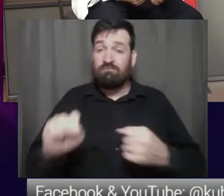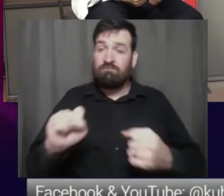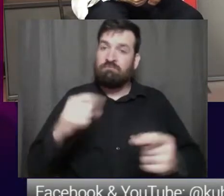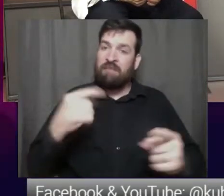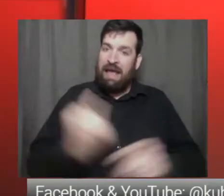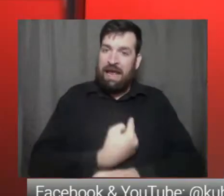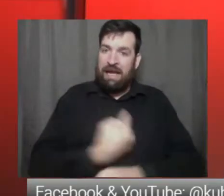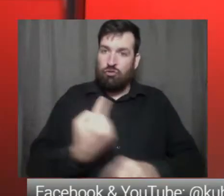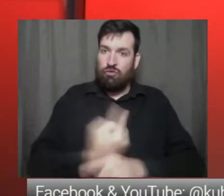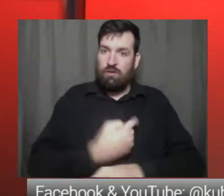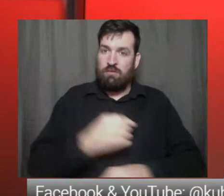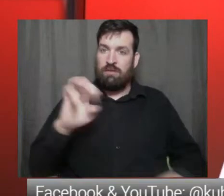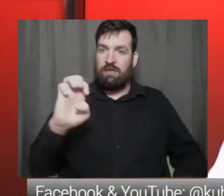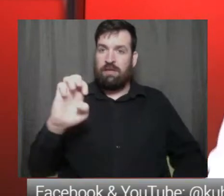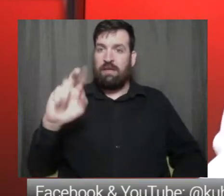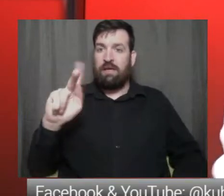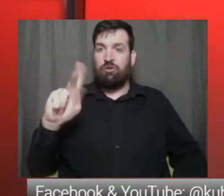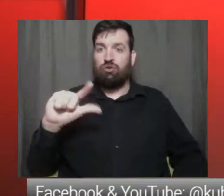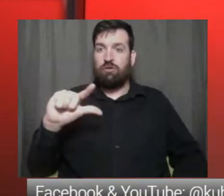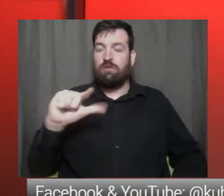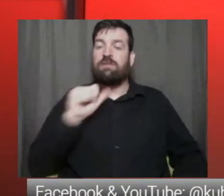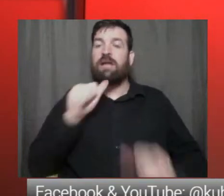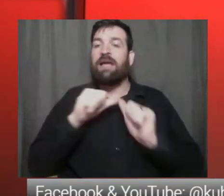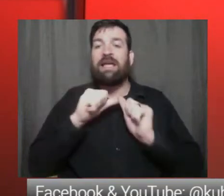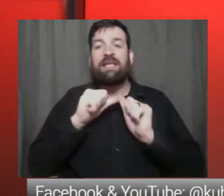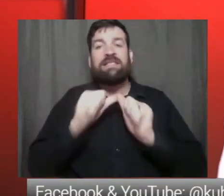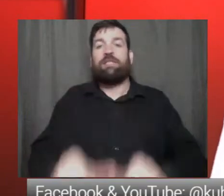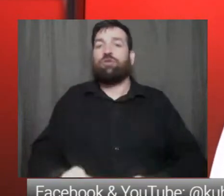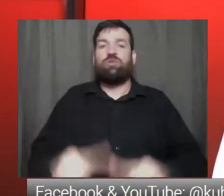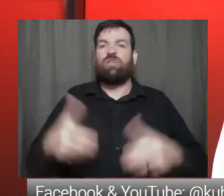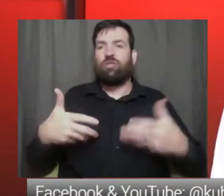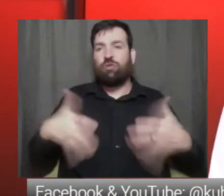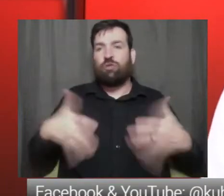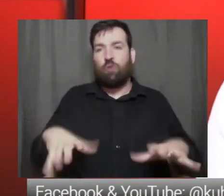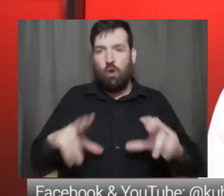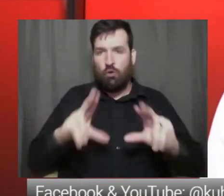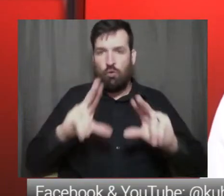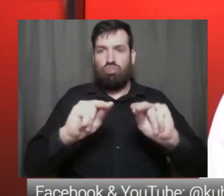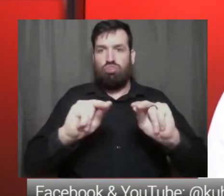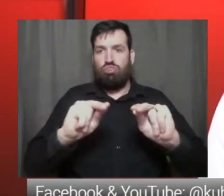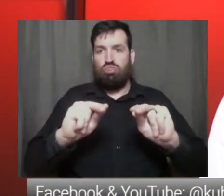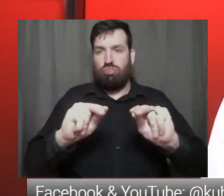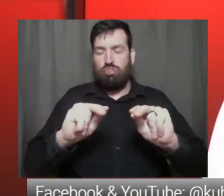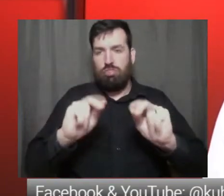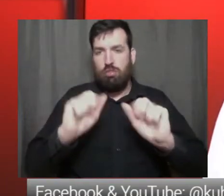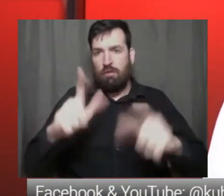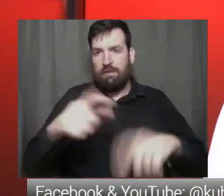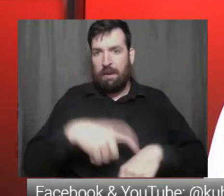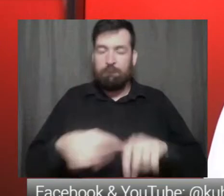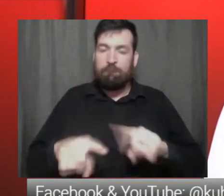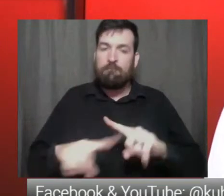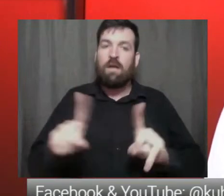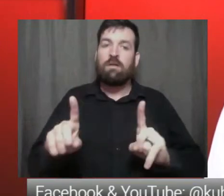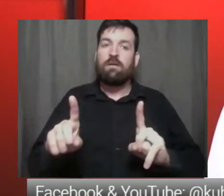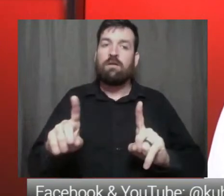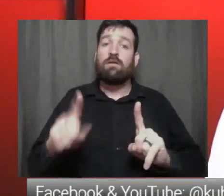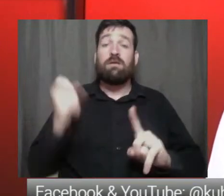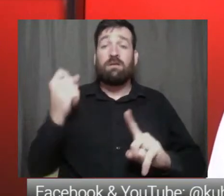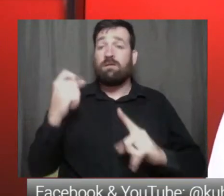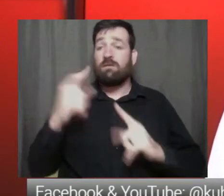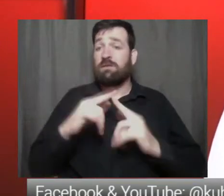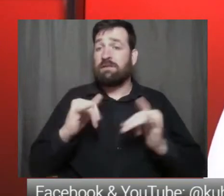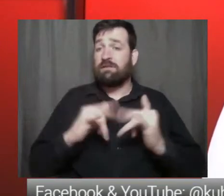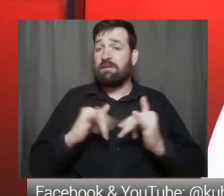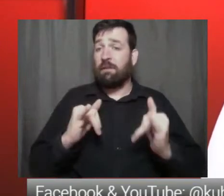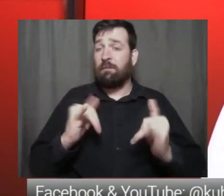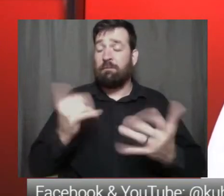for continuous monitoring, because no one wants to run around holding their fingers on this little device all the time. It's not convenient. But at the same time, it does give us helpful information.